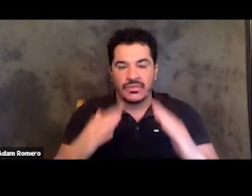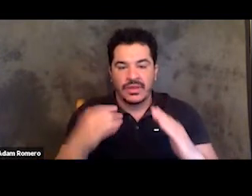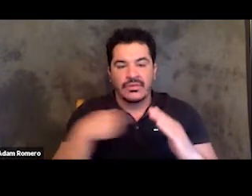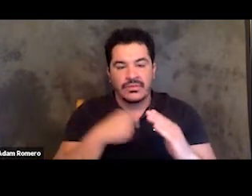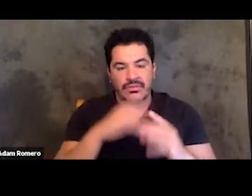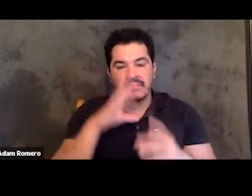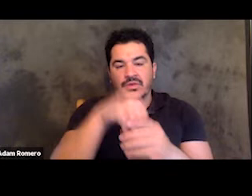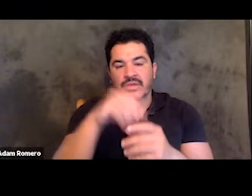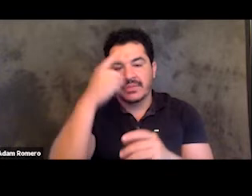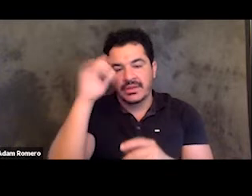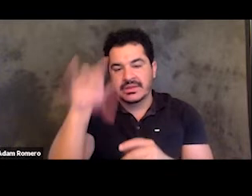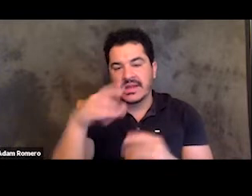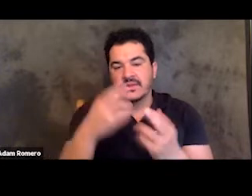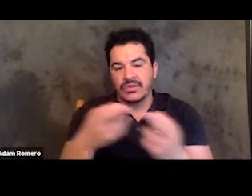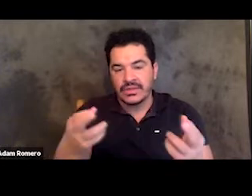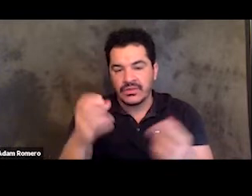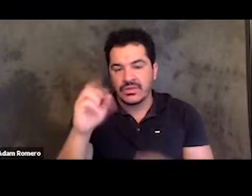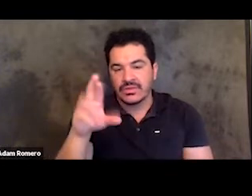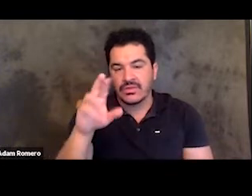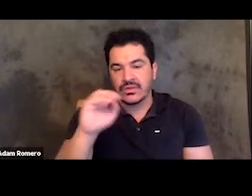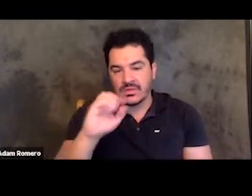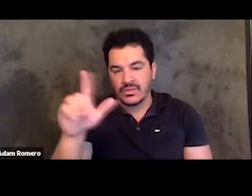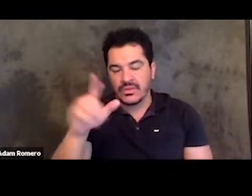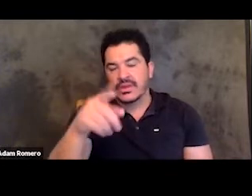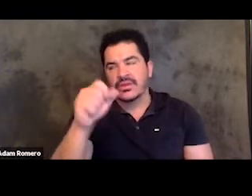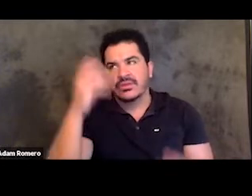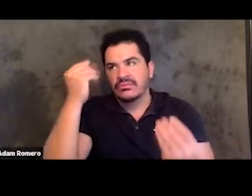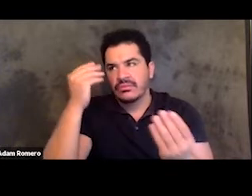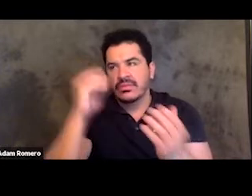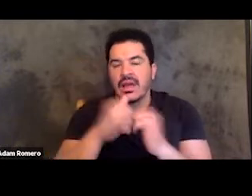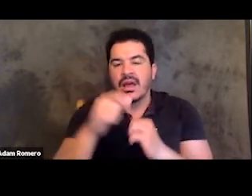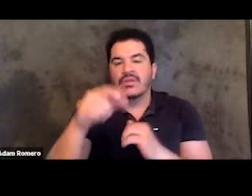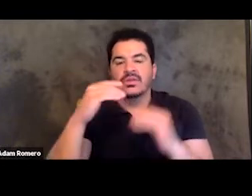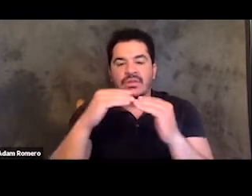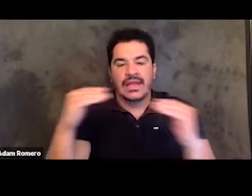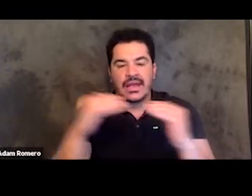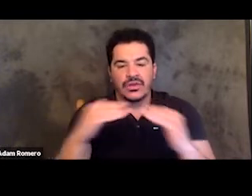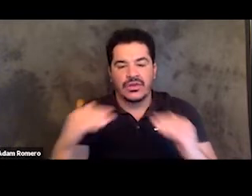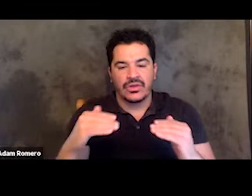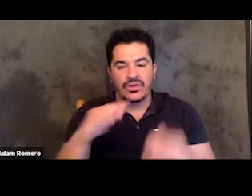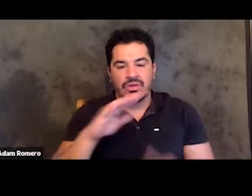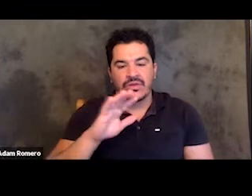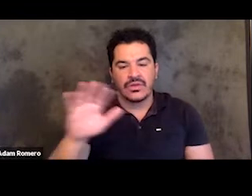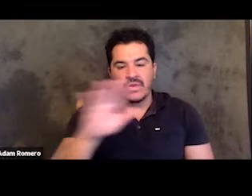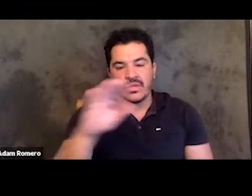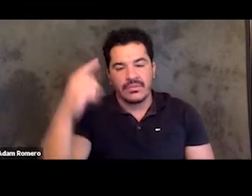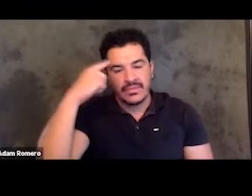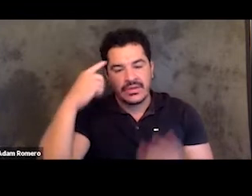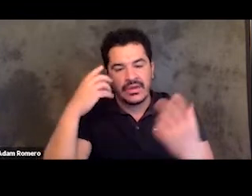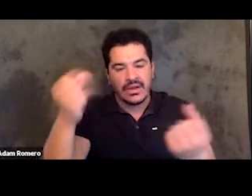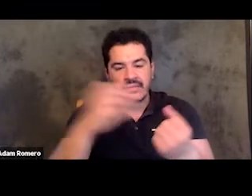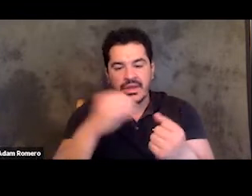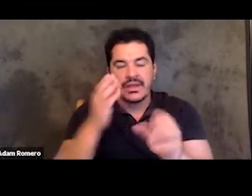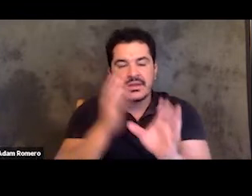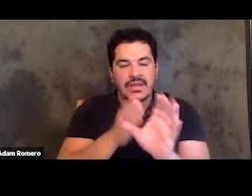resource or a tool that can help in thinking about how you layer your mental health and psychosocial support interventions. Are you including